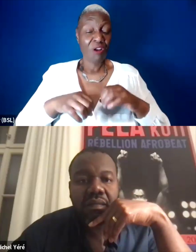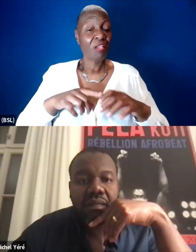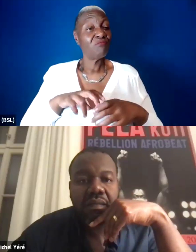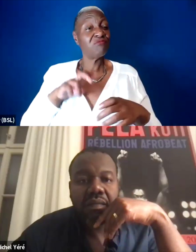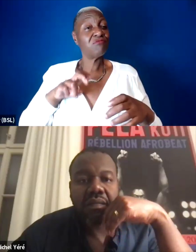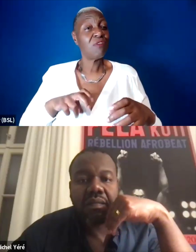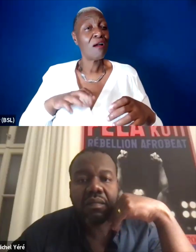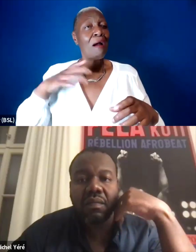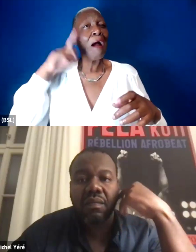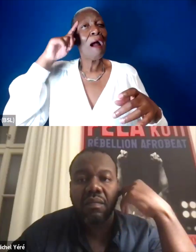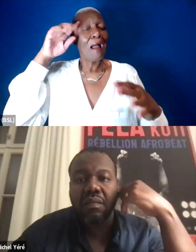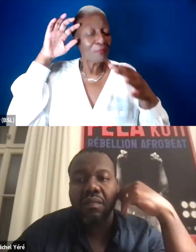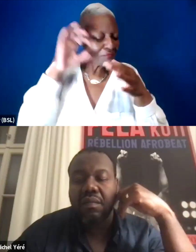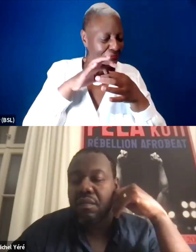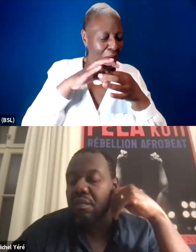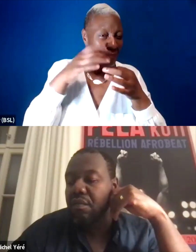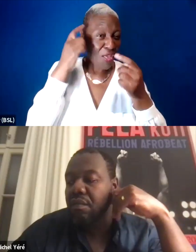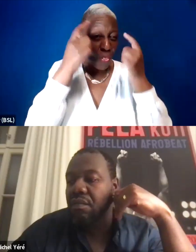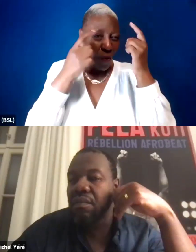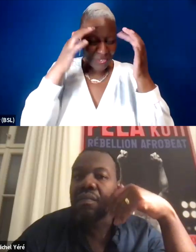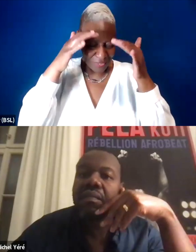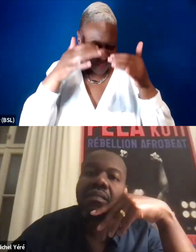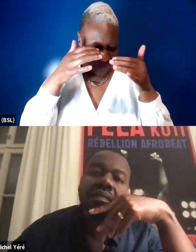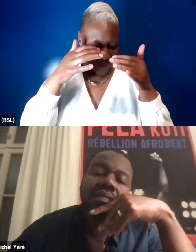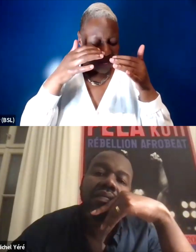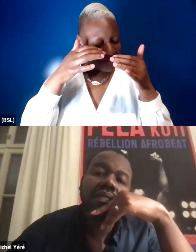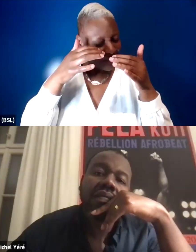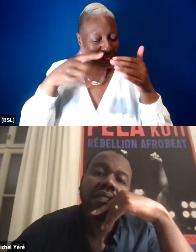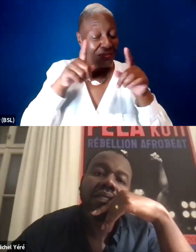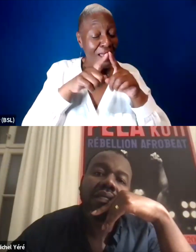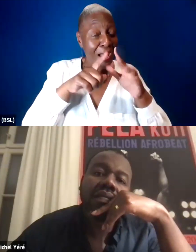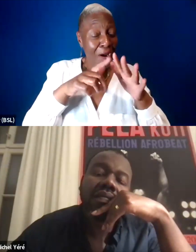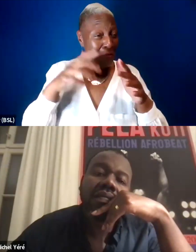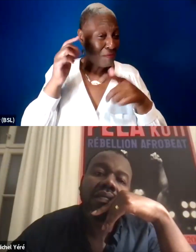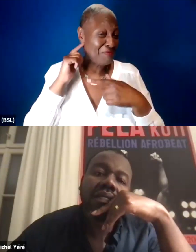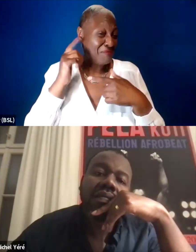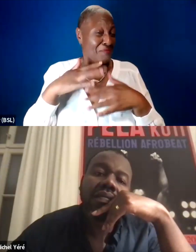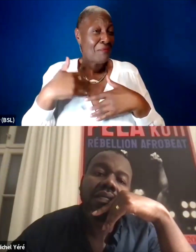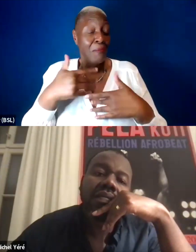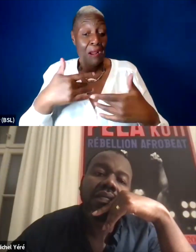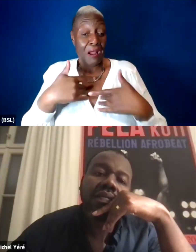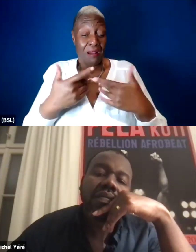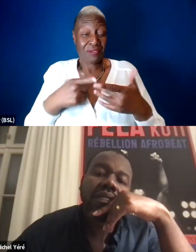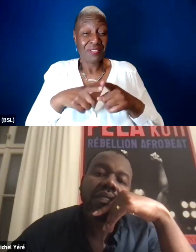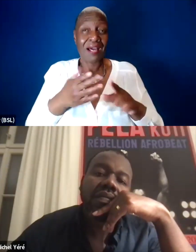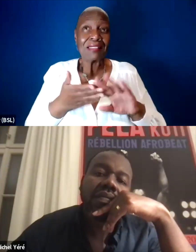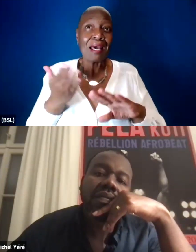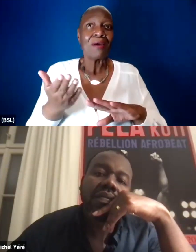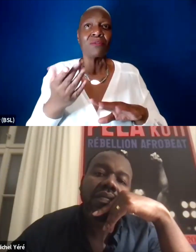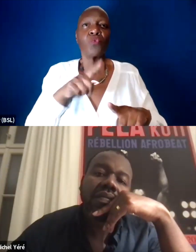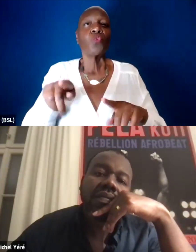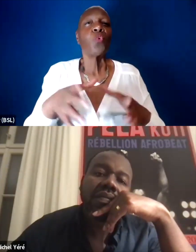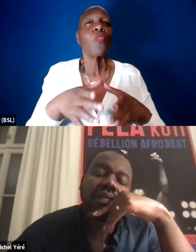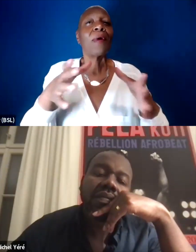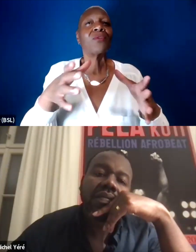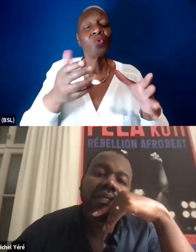my thoughts like a traitor. Now, my conscience stricken, I dart outside in anguish toward the masses to